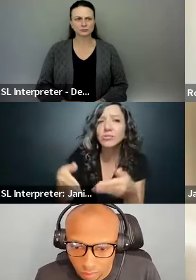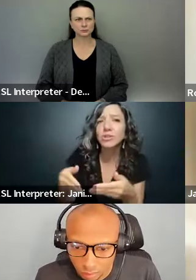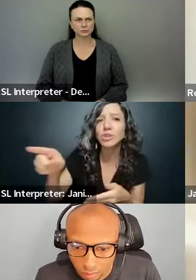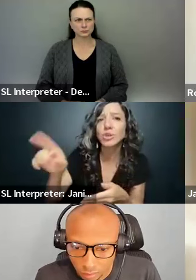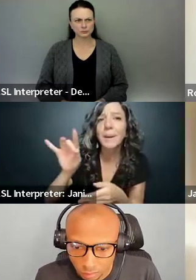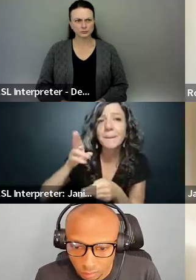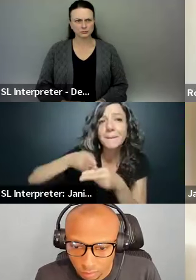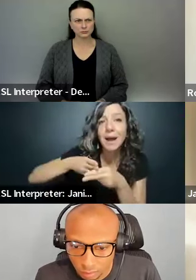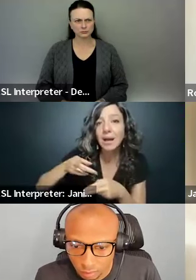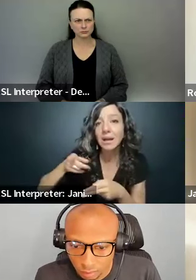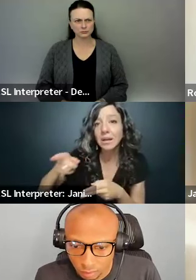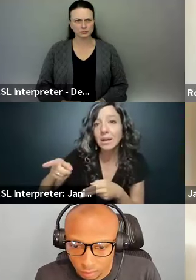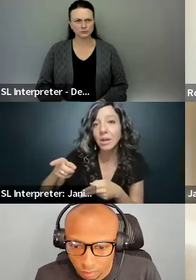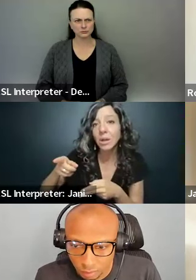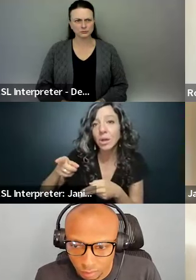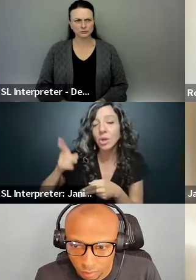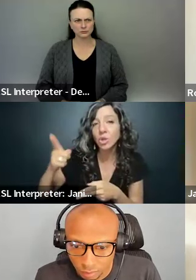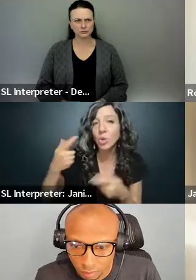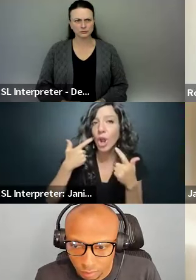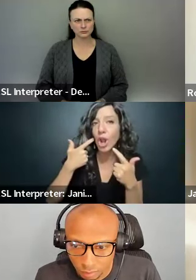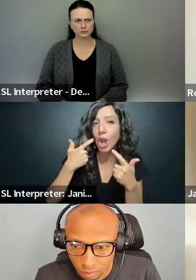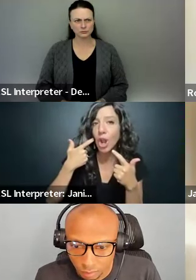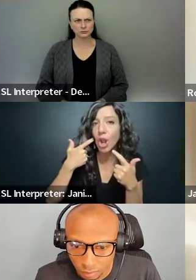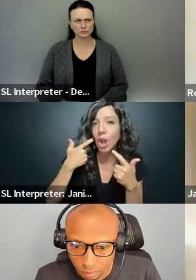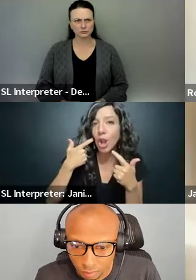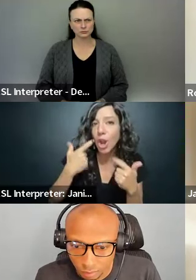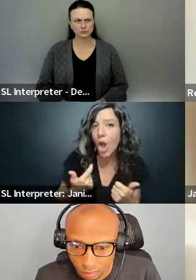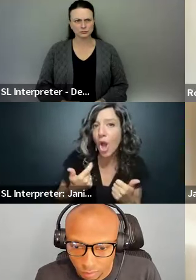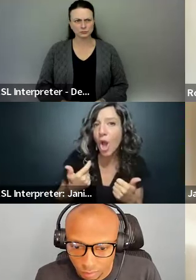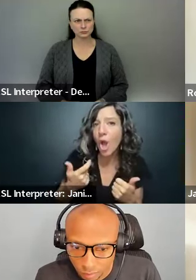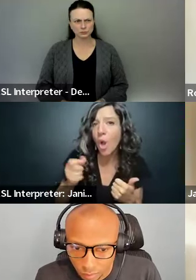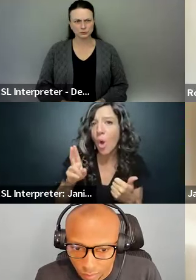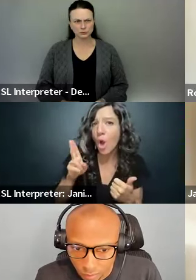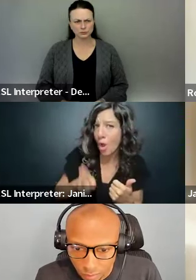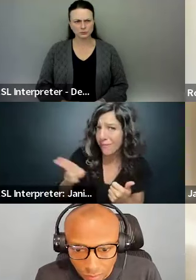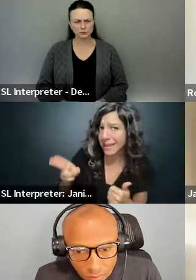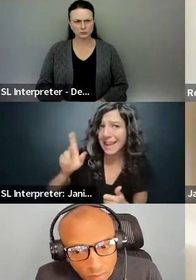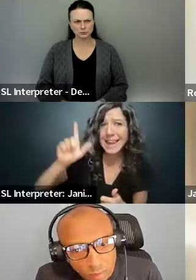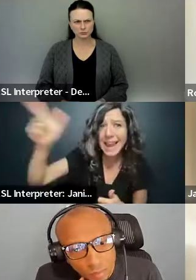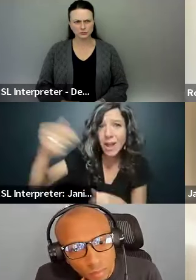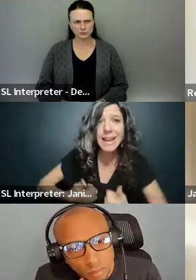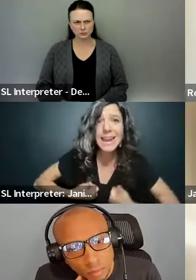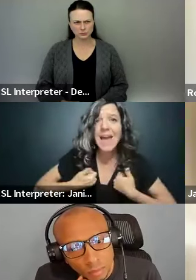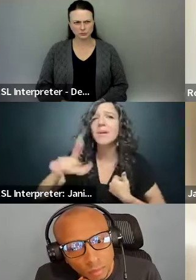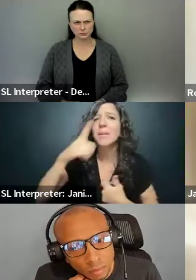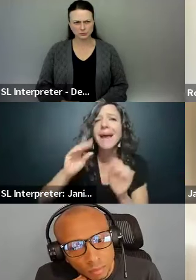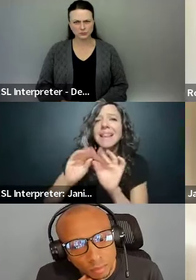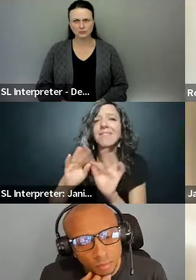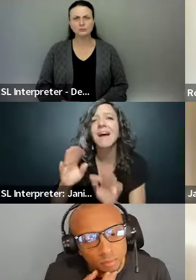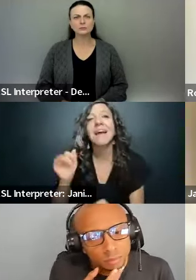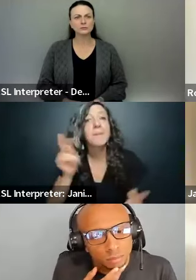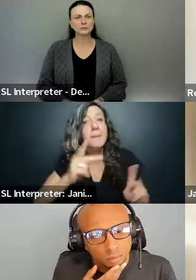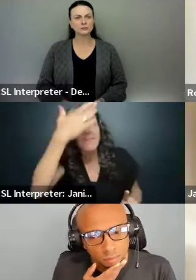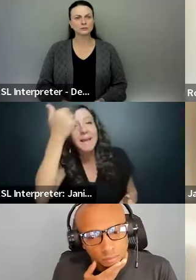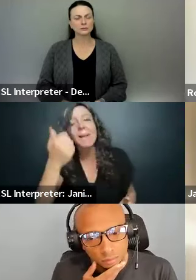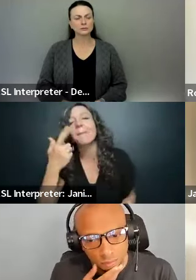you lost your hearing or are hard of hearing later on, like just, I think just in case people forgot, because it's